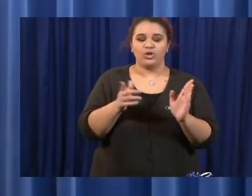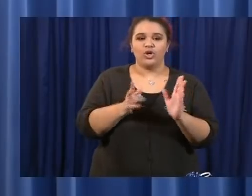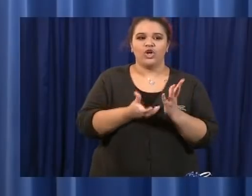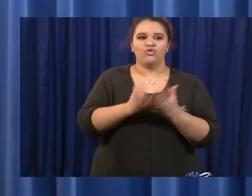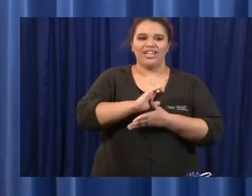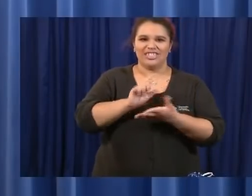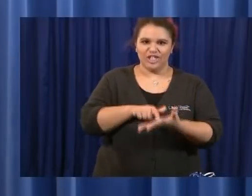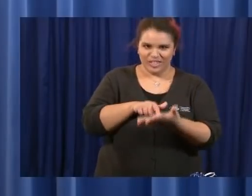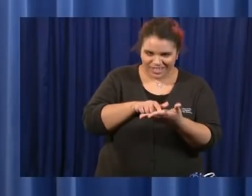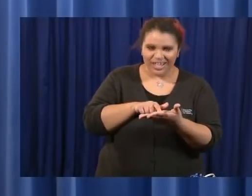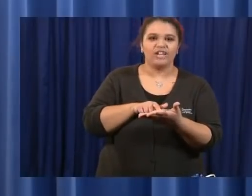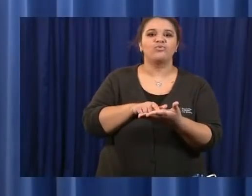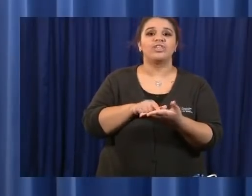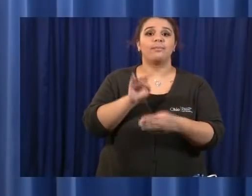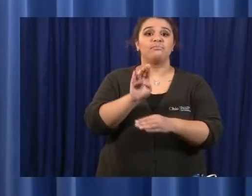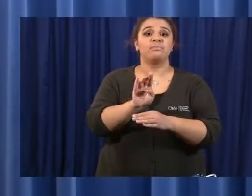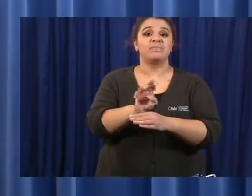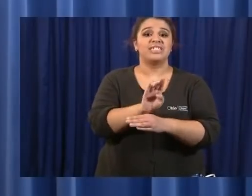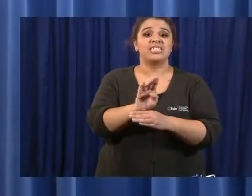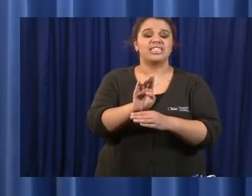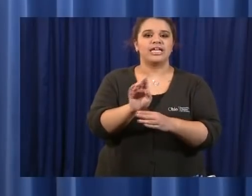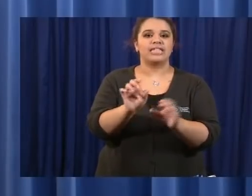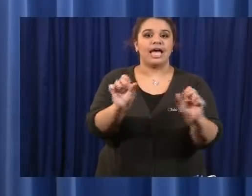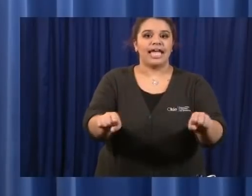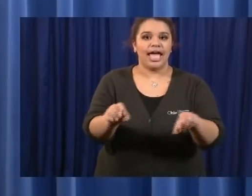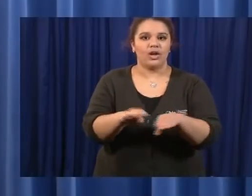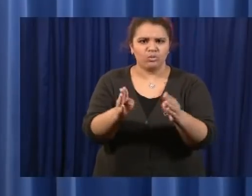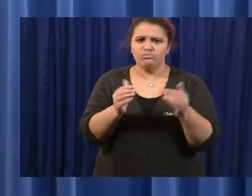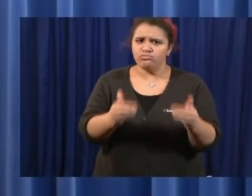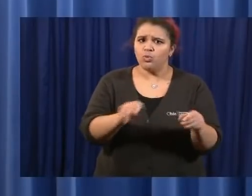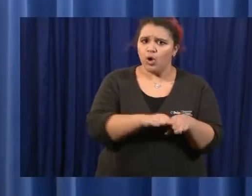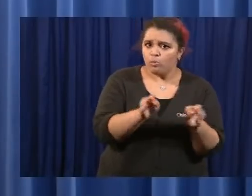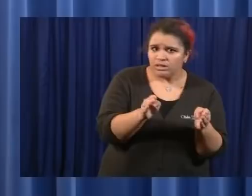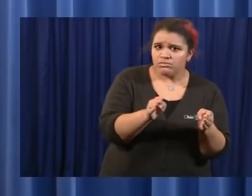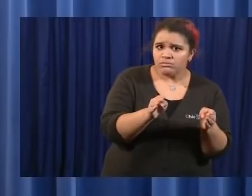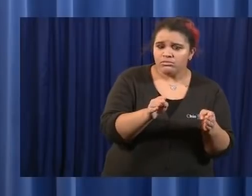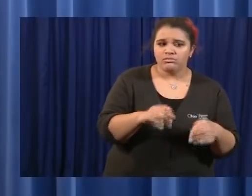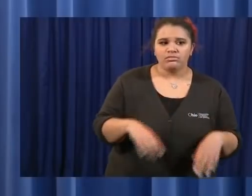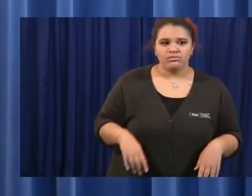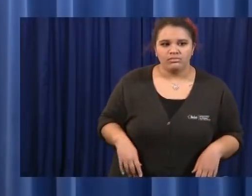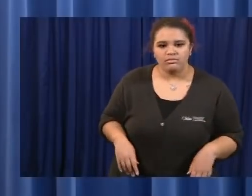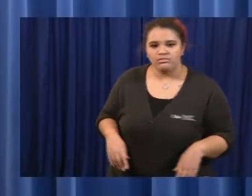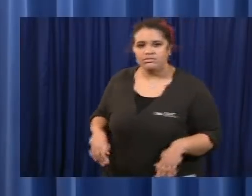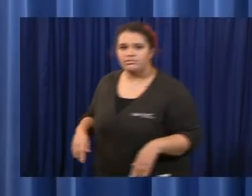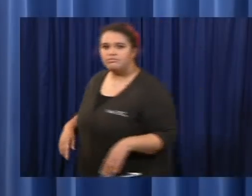and allowing the businesses who can open to open?